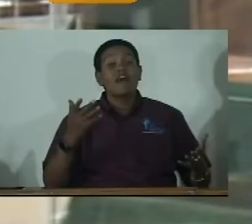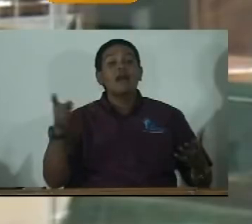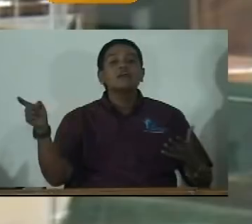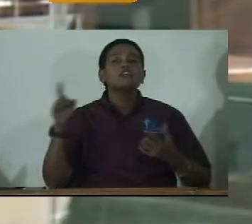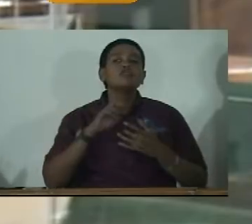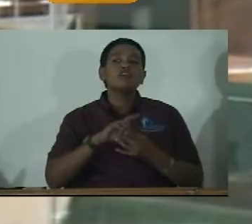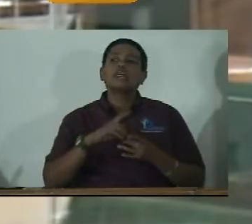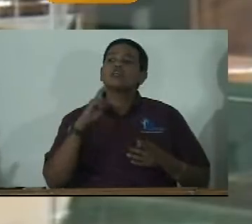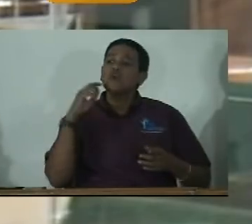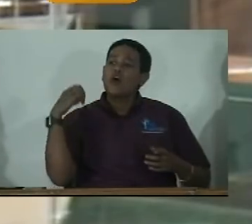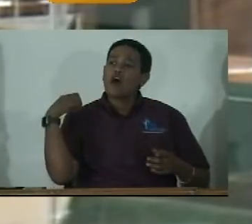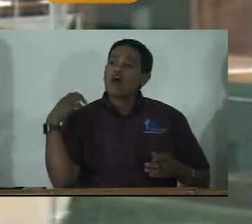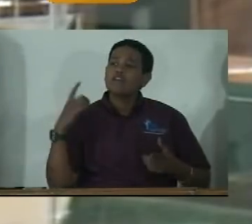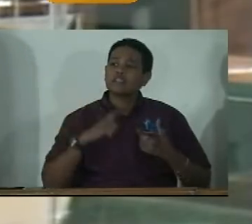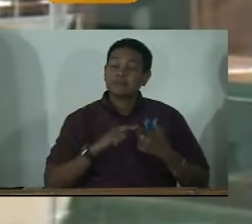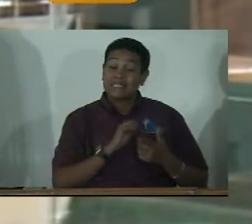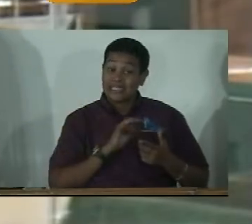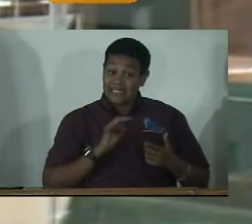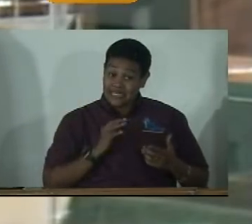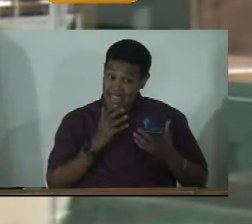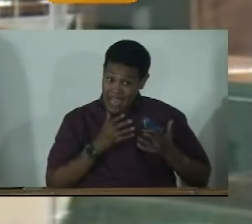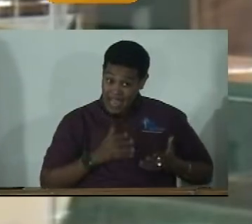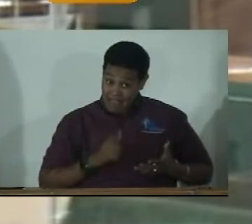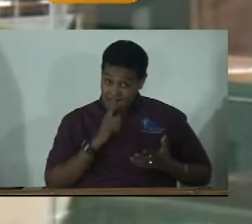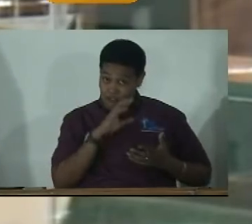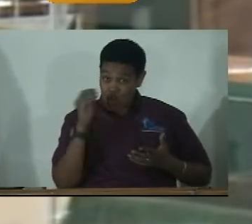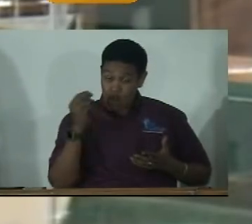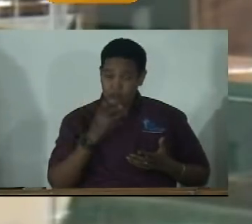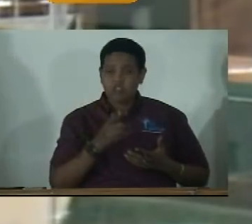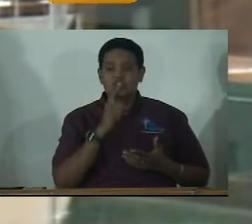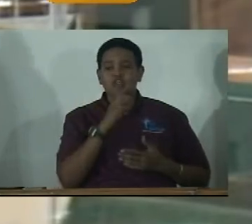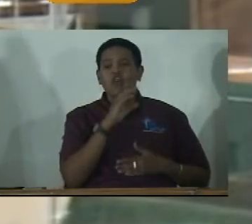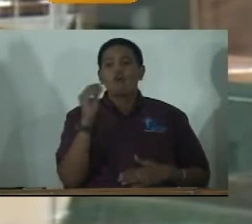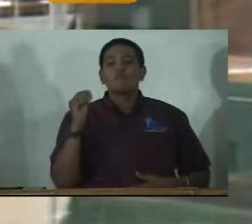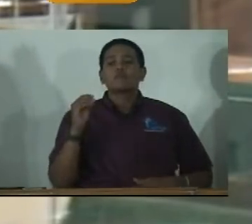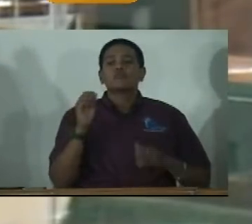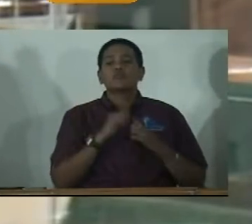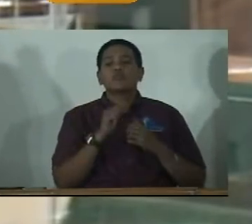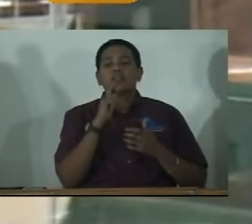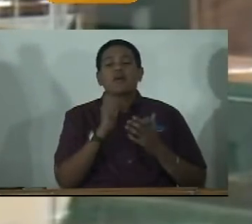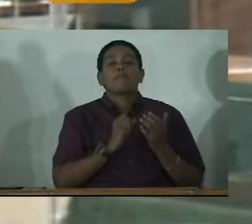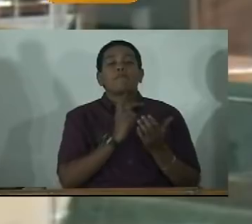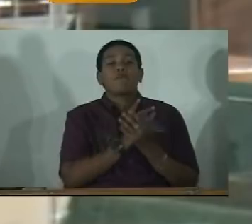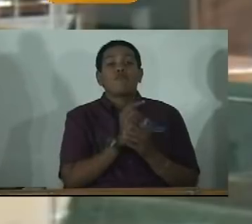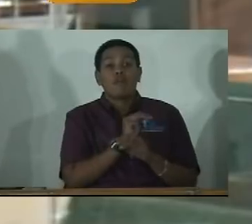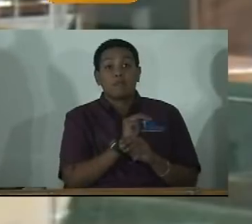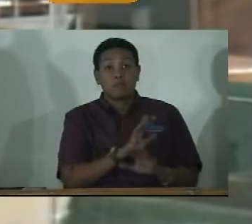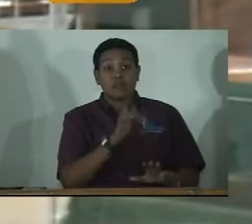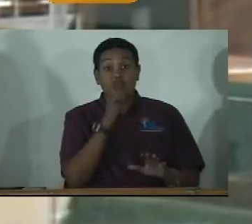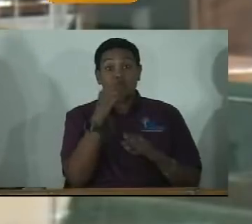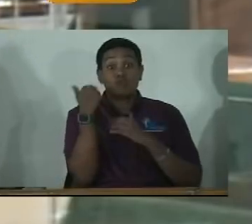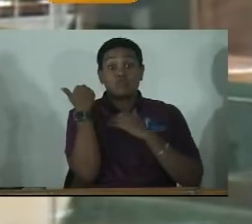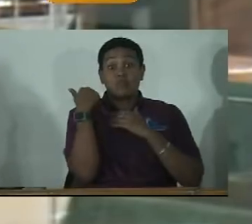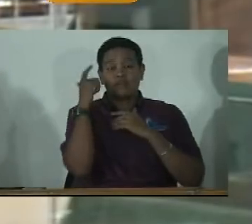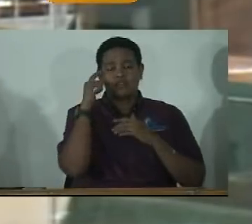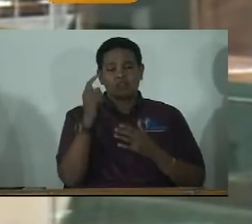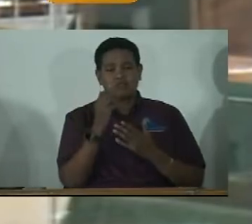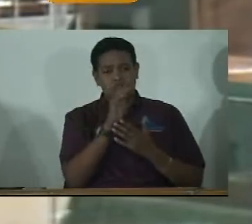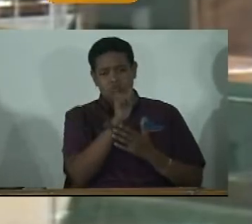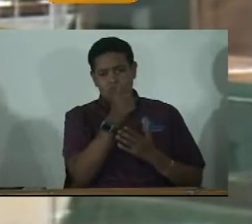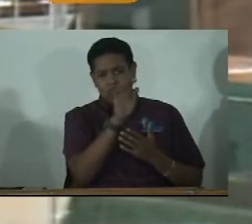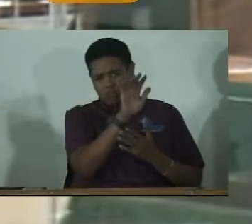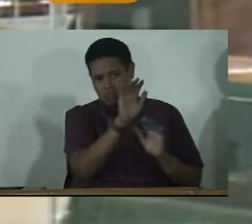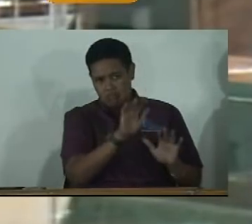relation to officers and employees of the corporation, with the approval of the Minister with responsibility for the public service,